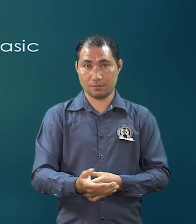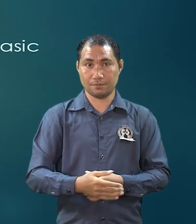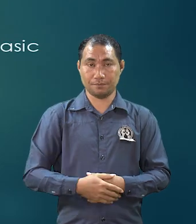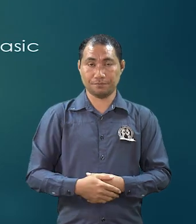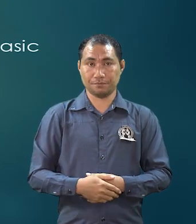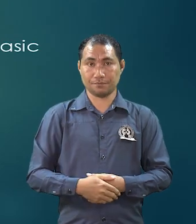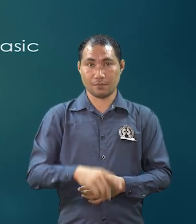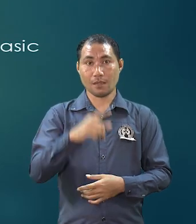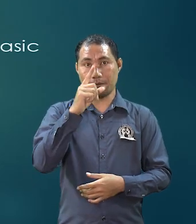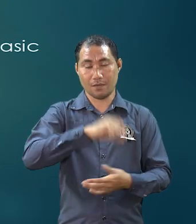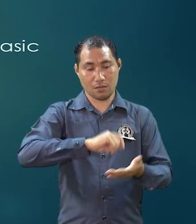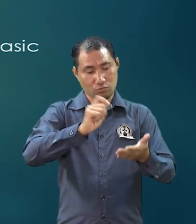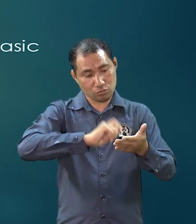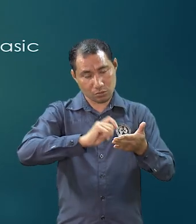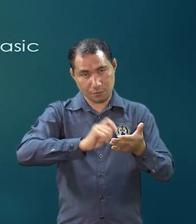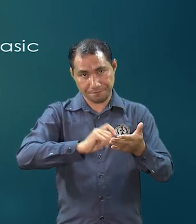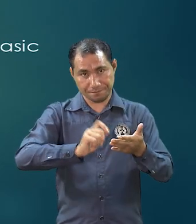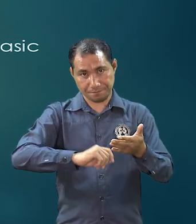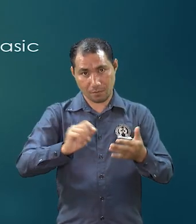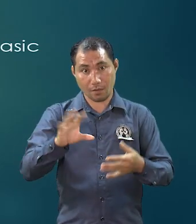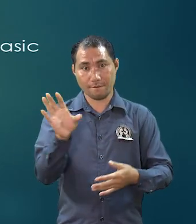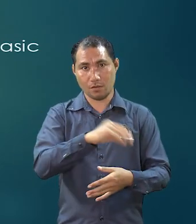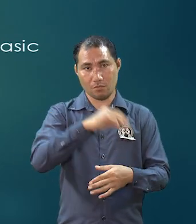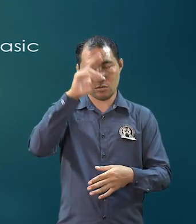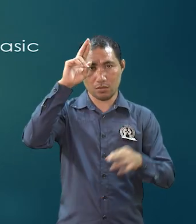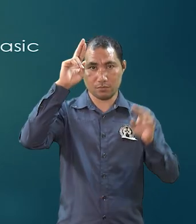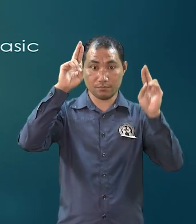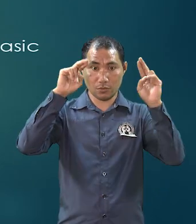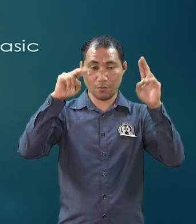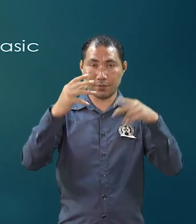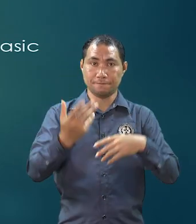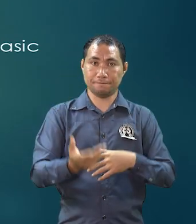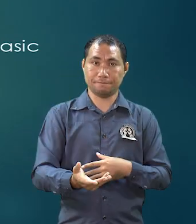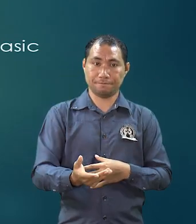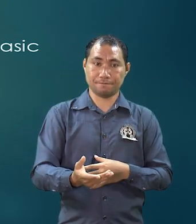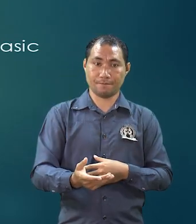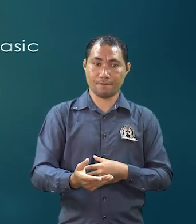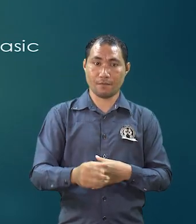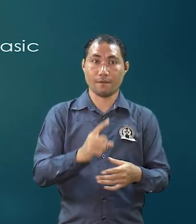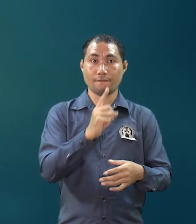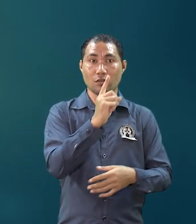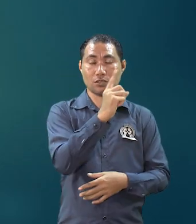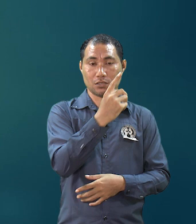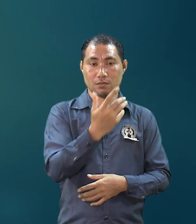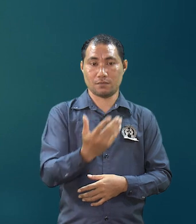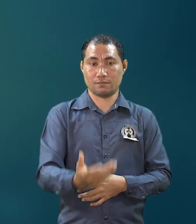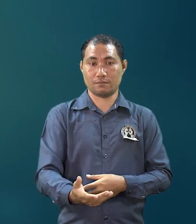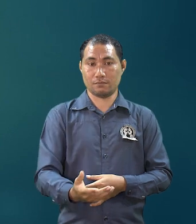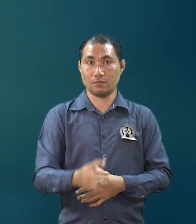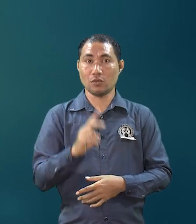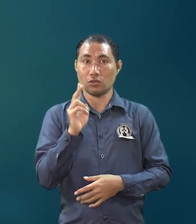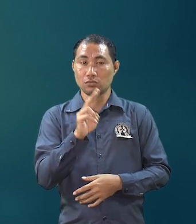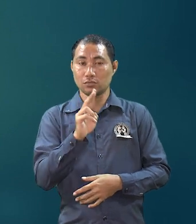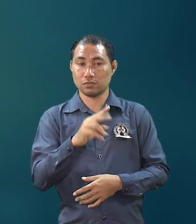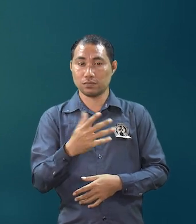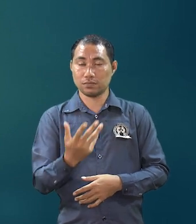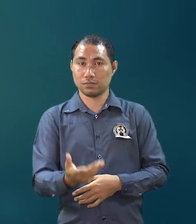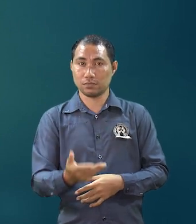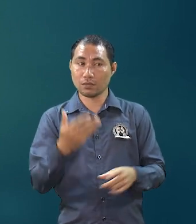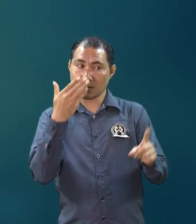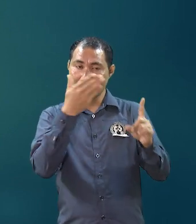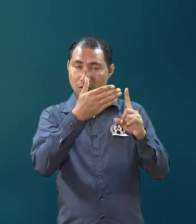so that you can take note of our lesson. Right, first of all, we're looking at our key